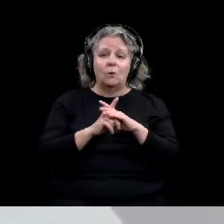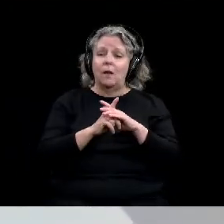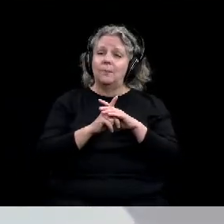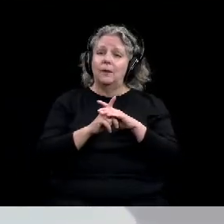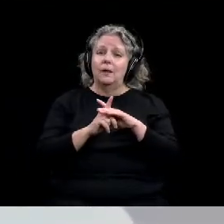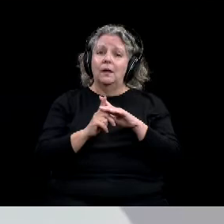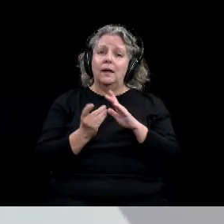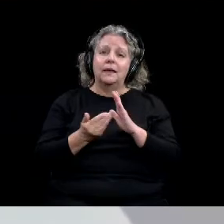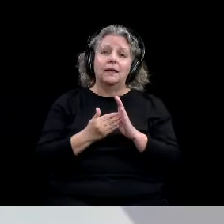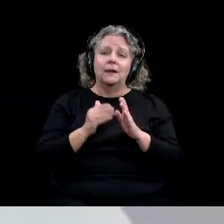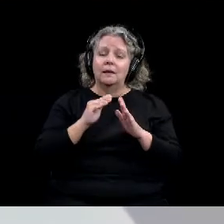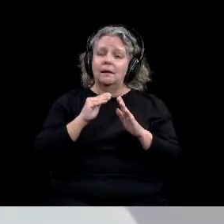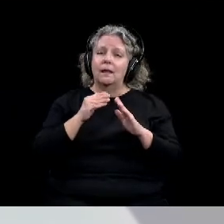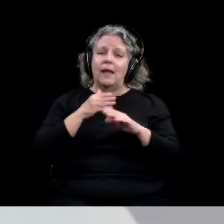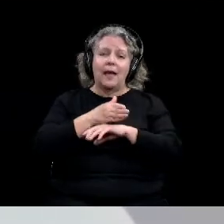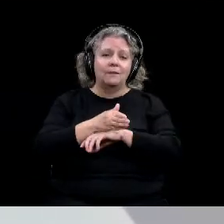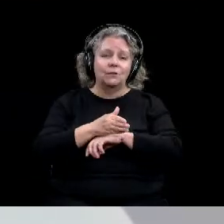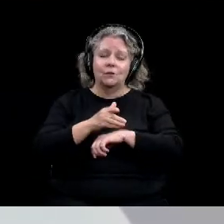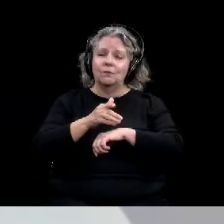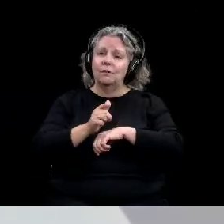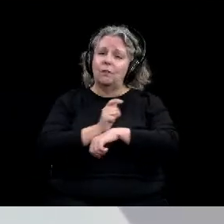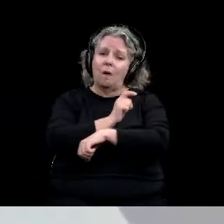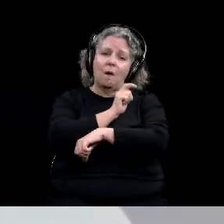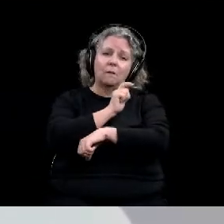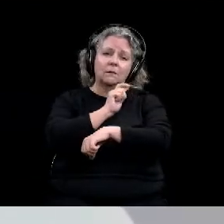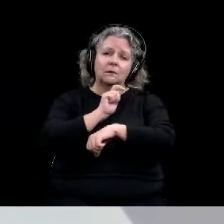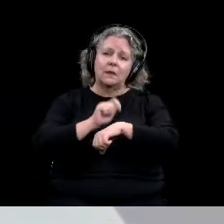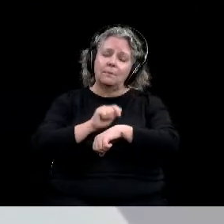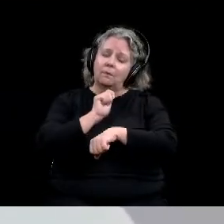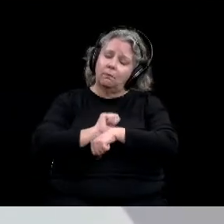on a regular basis. So I just think I